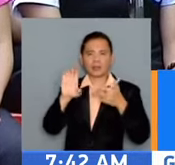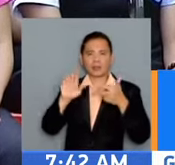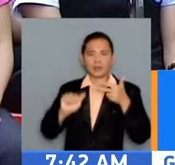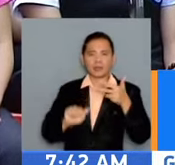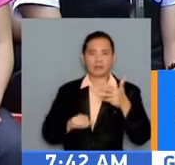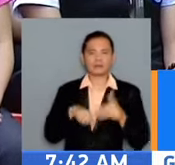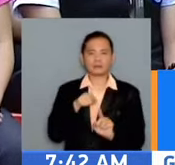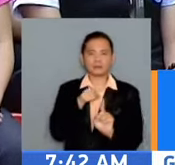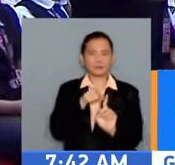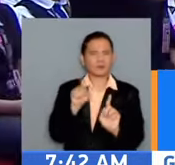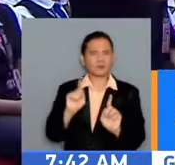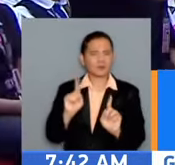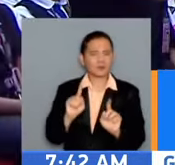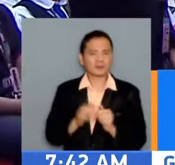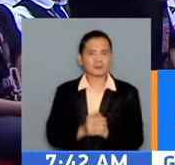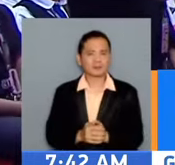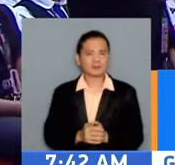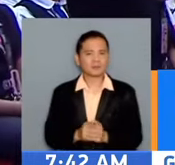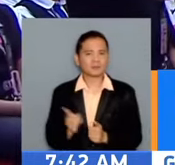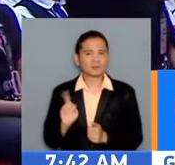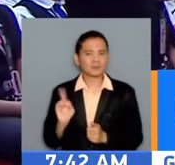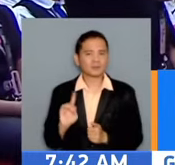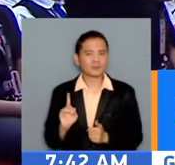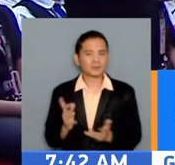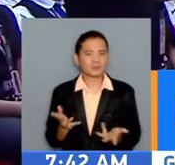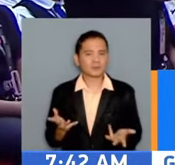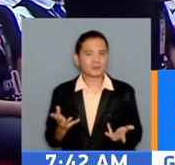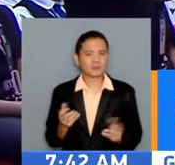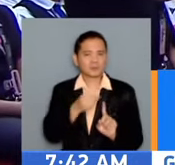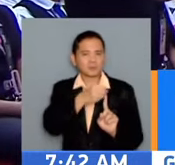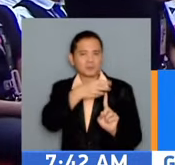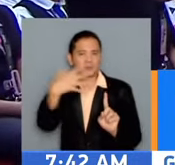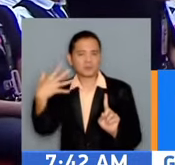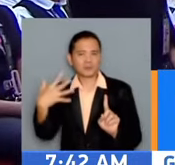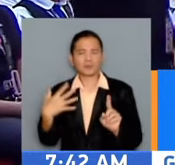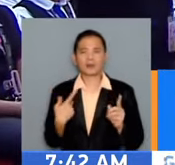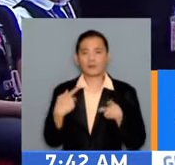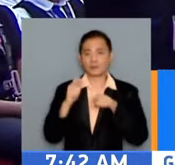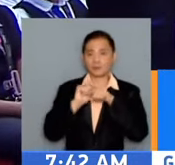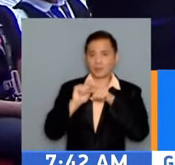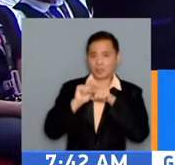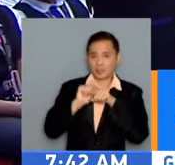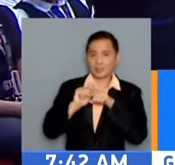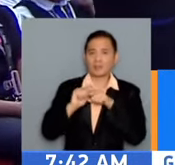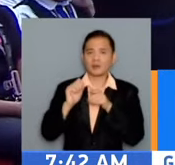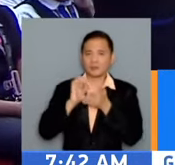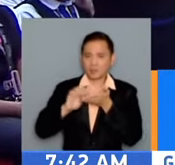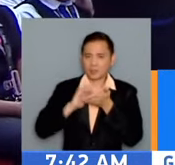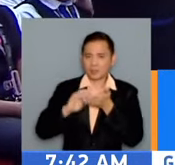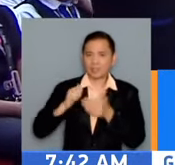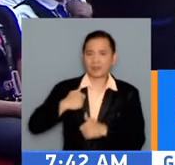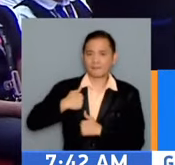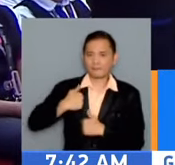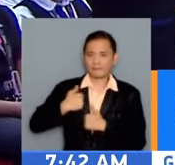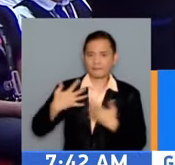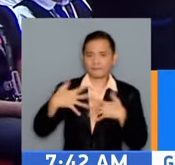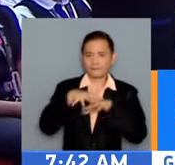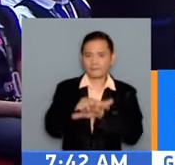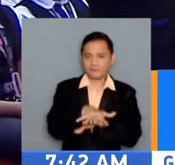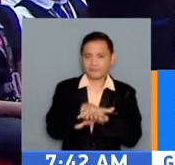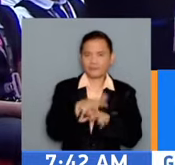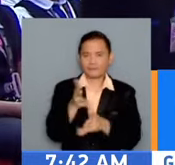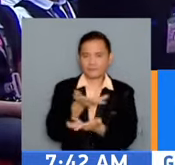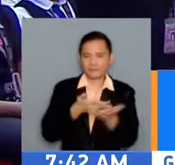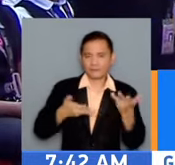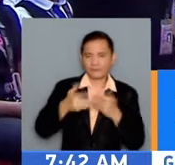U.S.-Philippines Alliance, which supports combined training, exercises, and interoperability between our